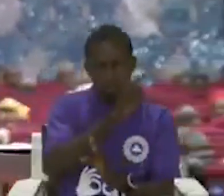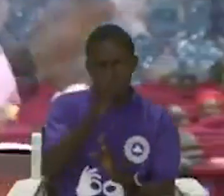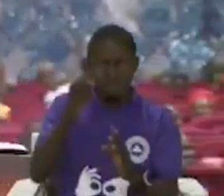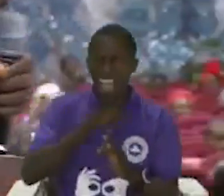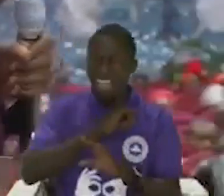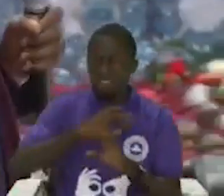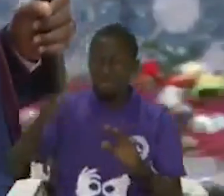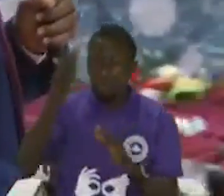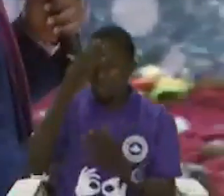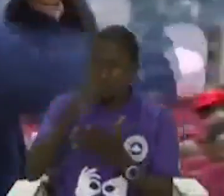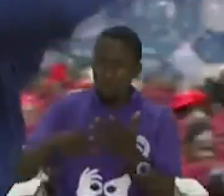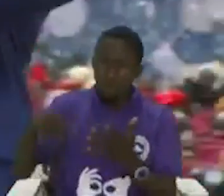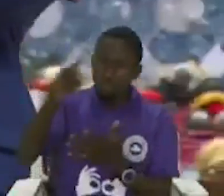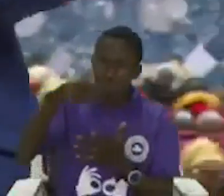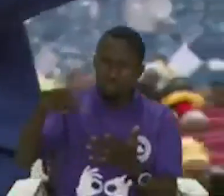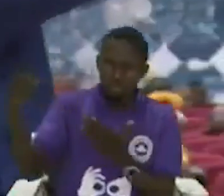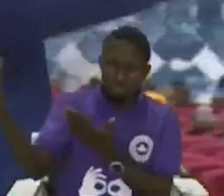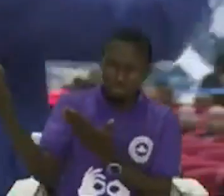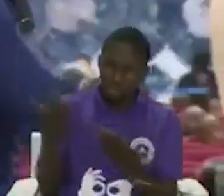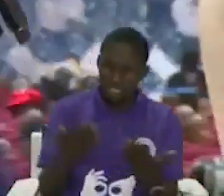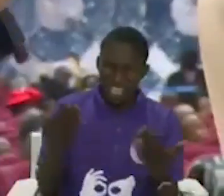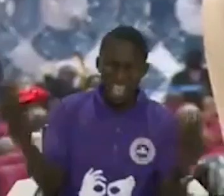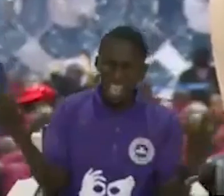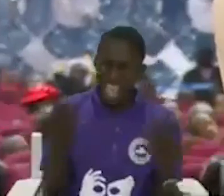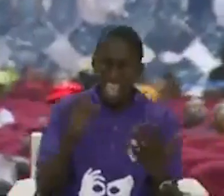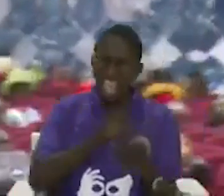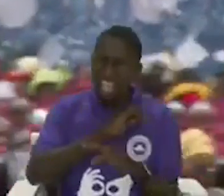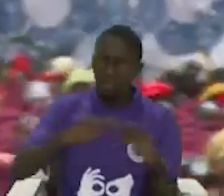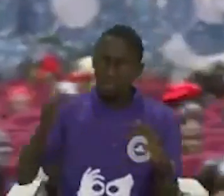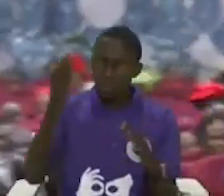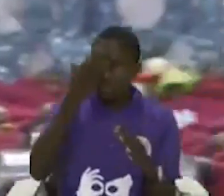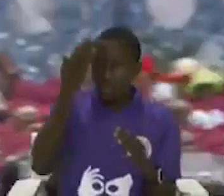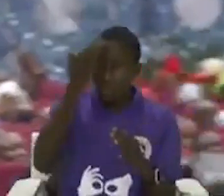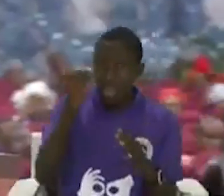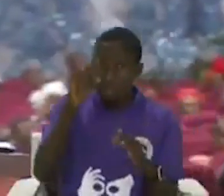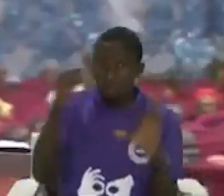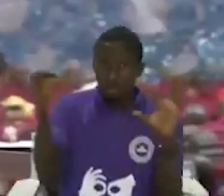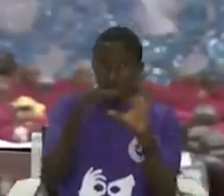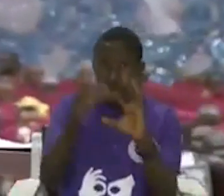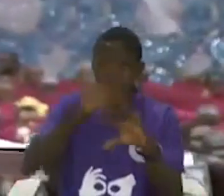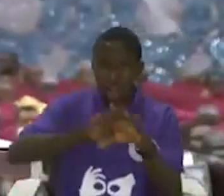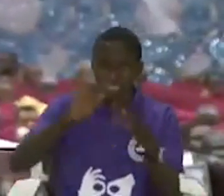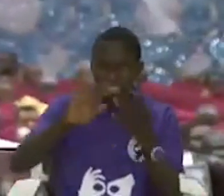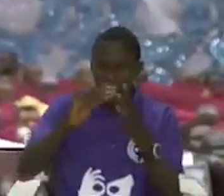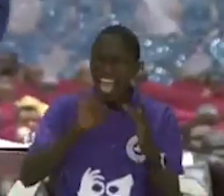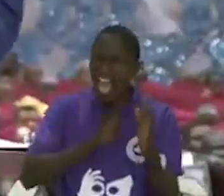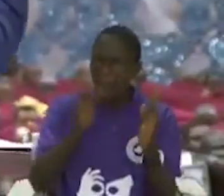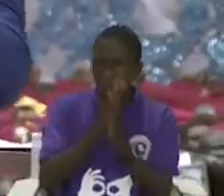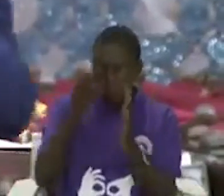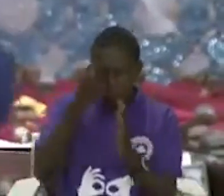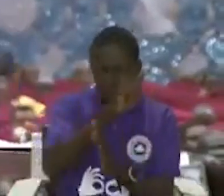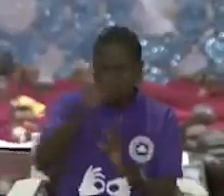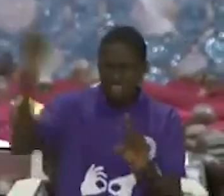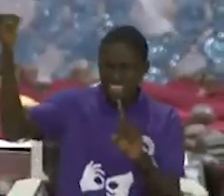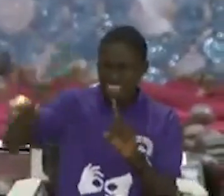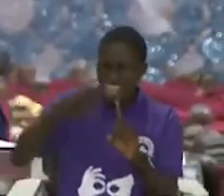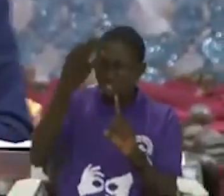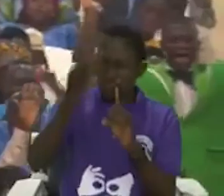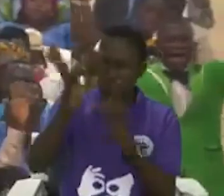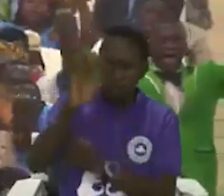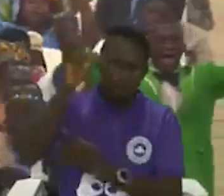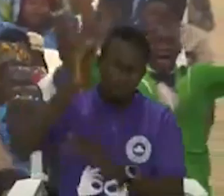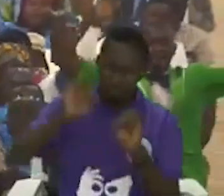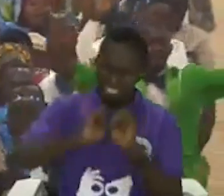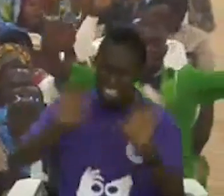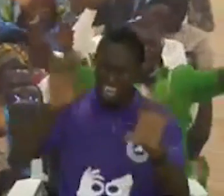brought into this auditorium. I don't know the reason why you joined us online. But can I decree over your life? Tonight, the light of God will shine over your life in the name of